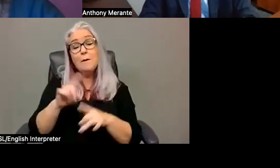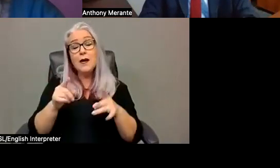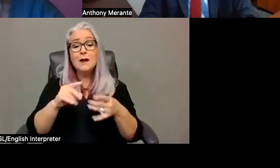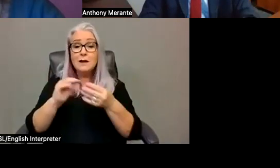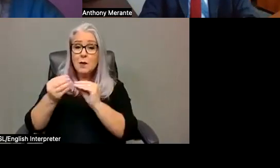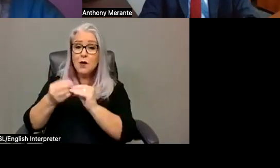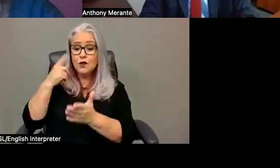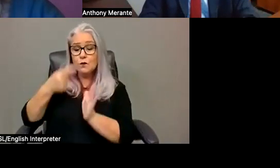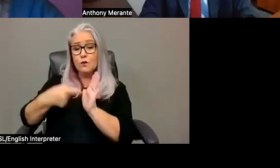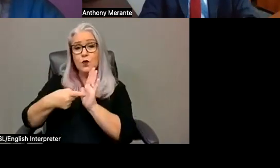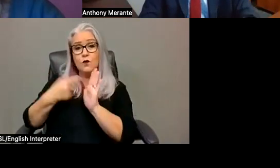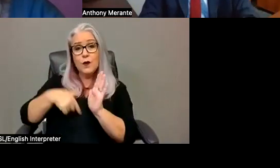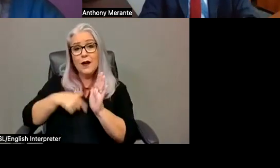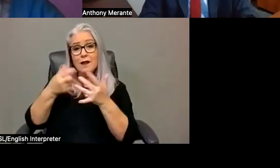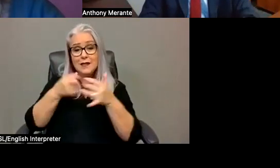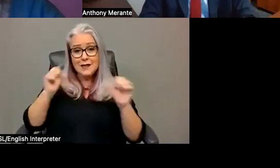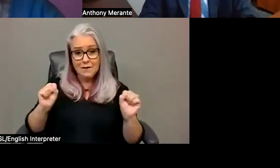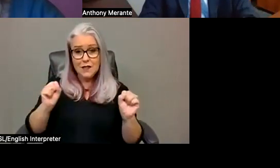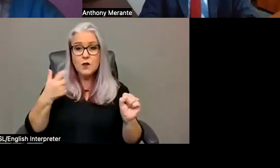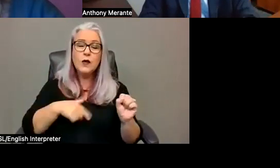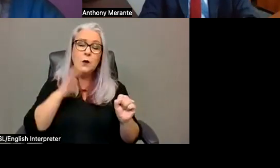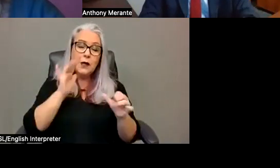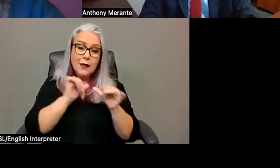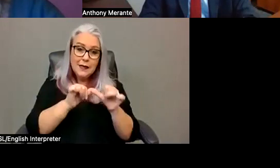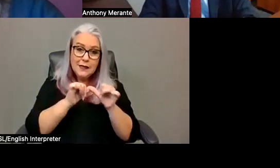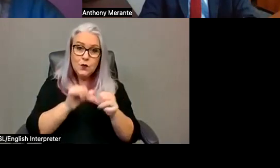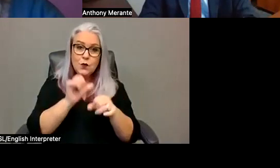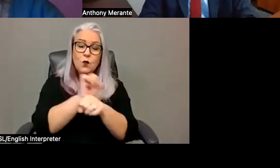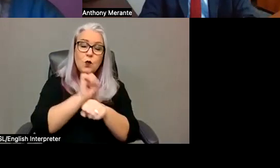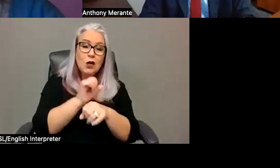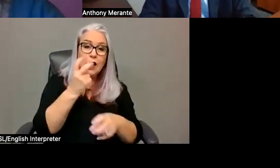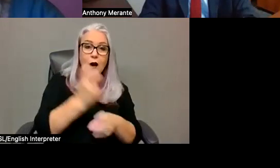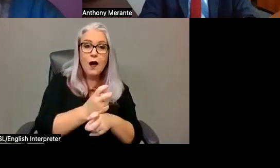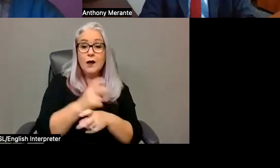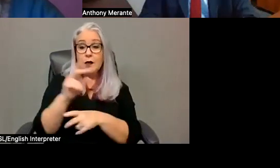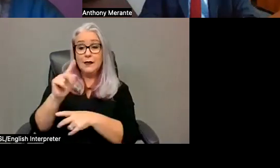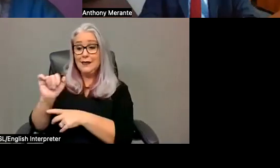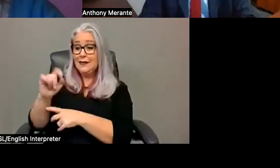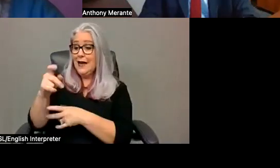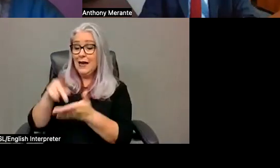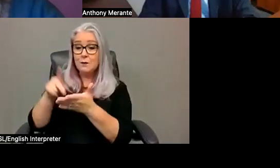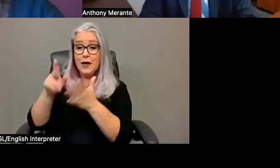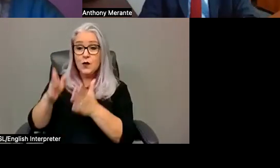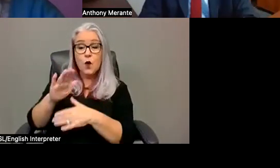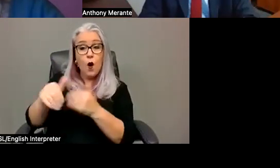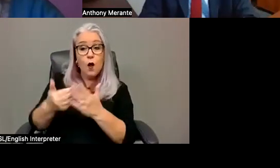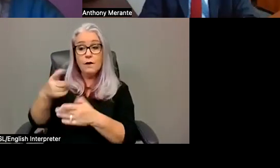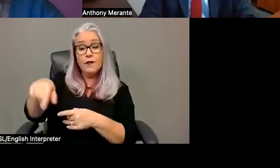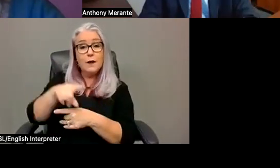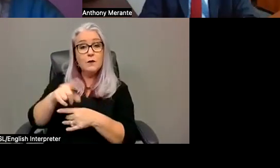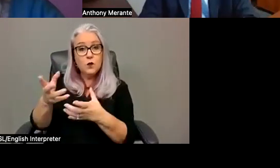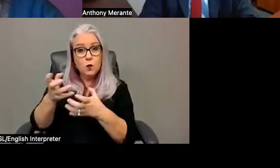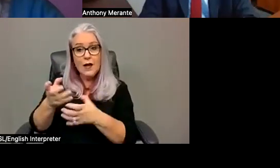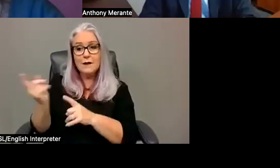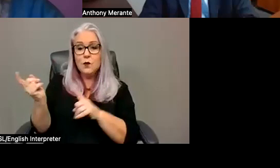continue to be, and we're going to continue to work hard for the taxpayers to make it all work, because at the end of the day, we want people to want to